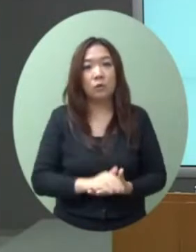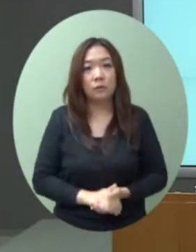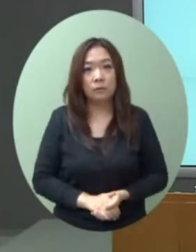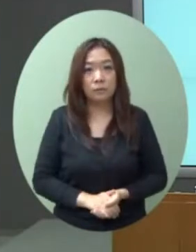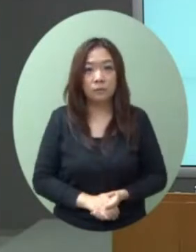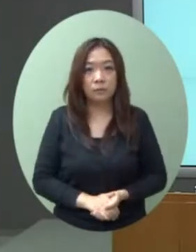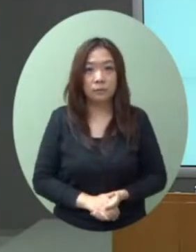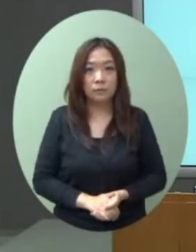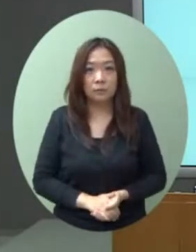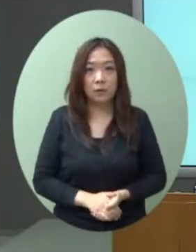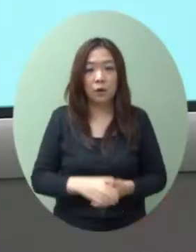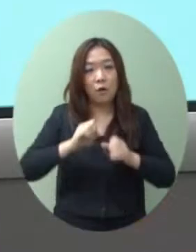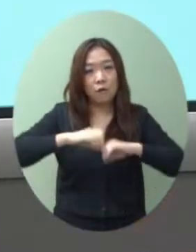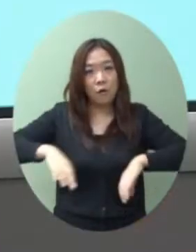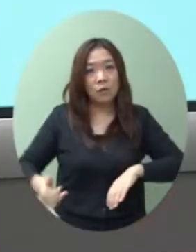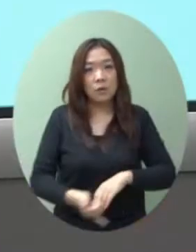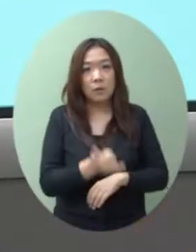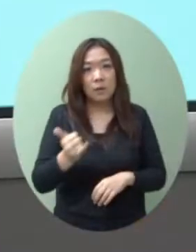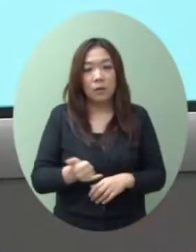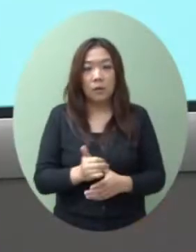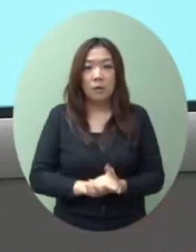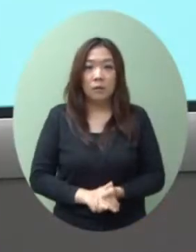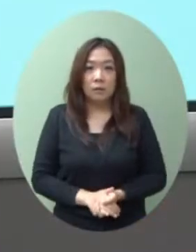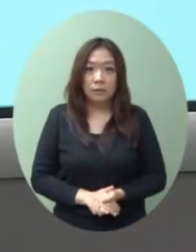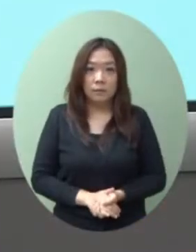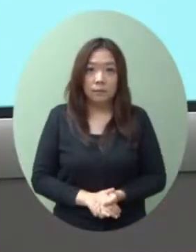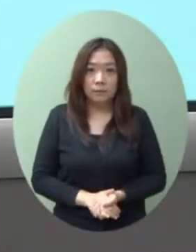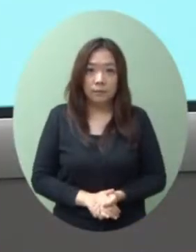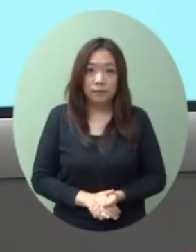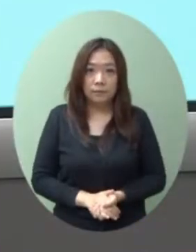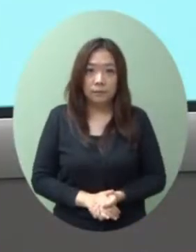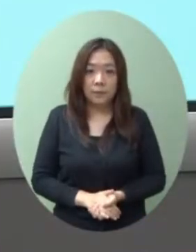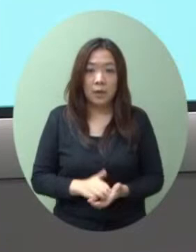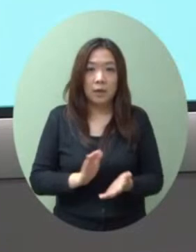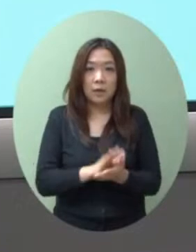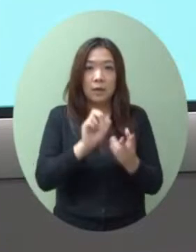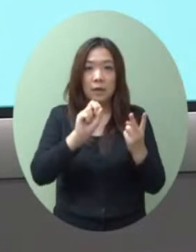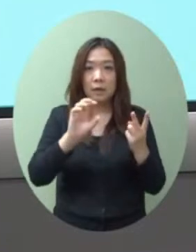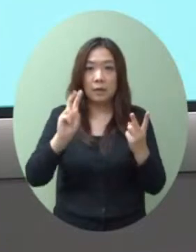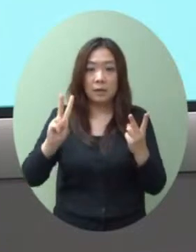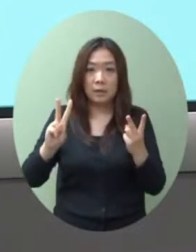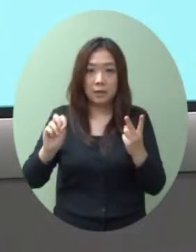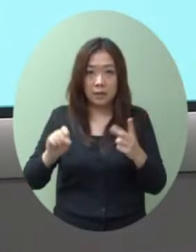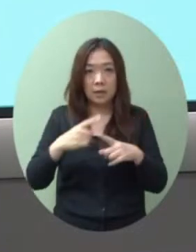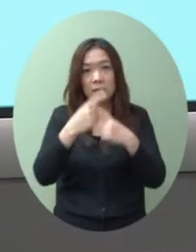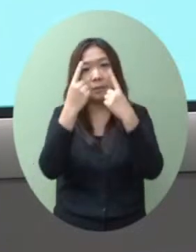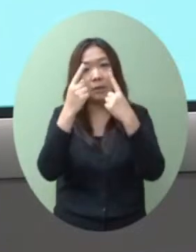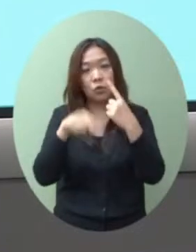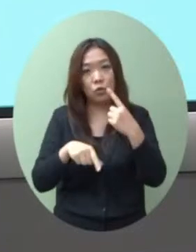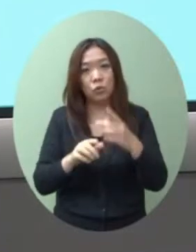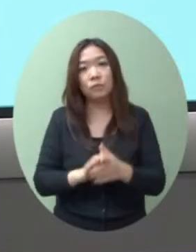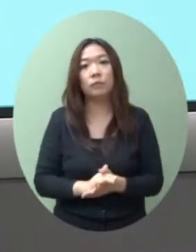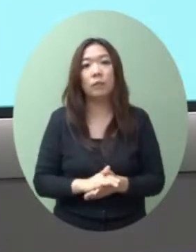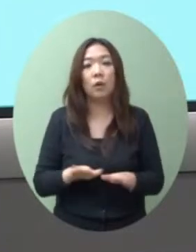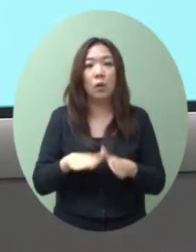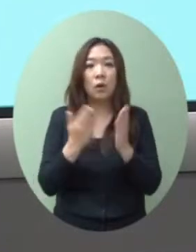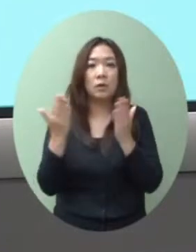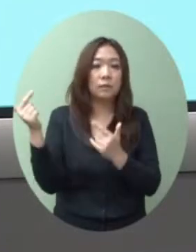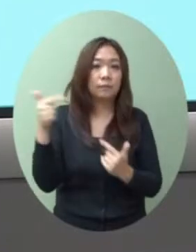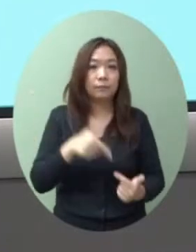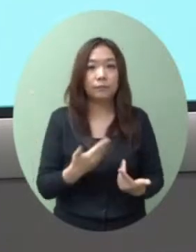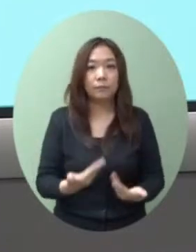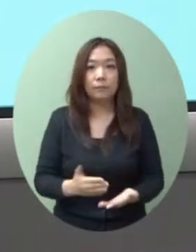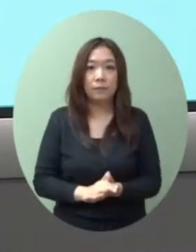Now, I would like to emphasize that since the launching of Leap Home Safe in